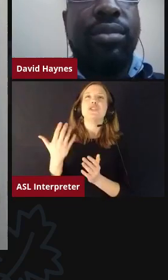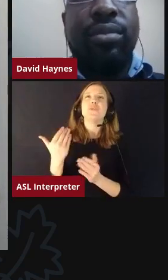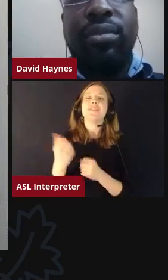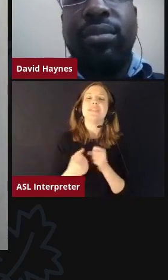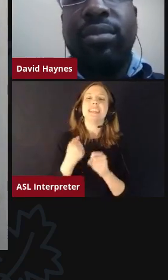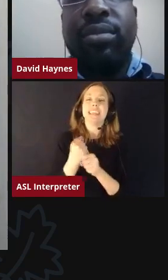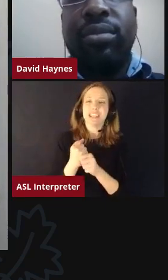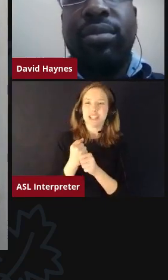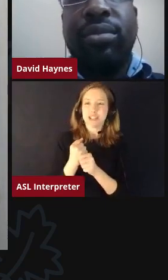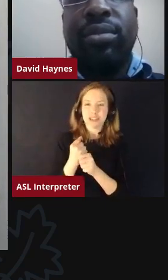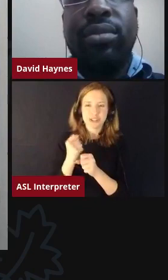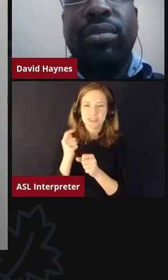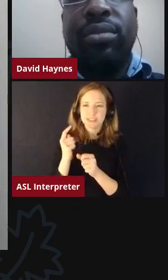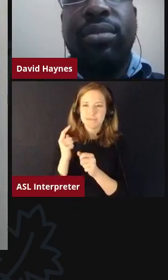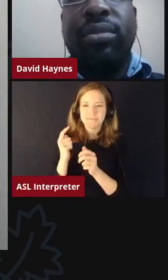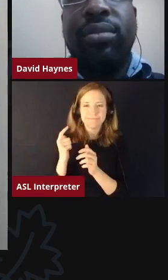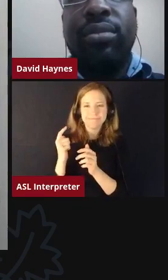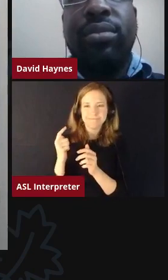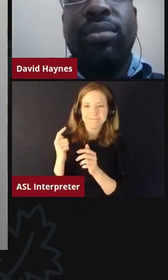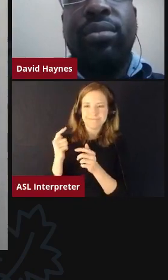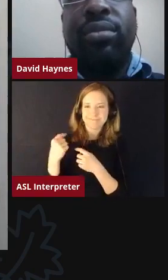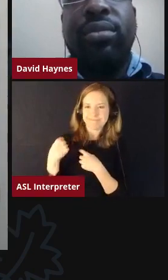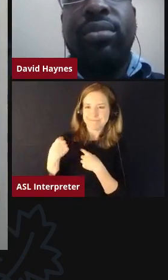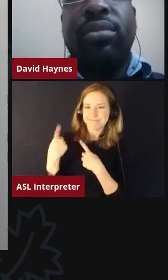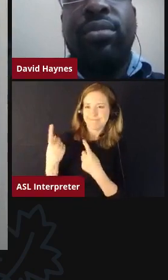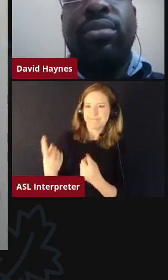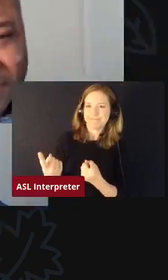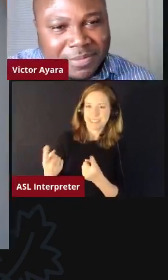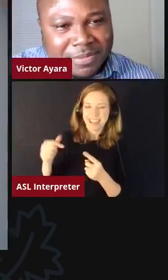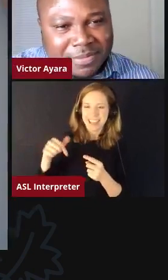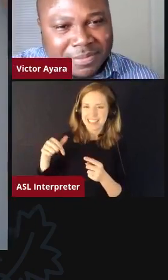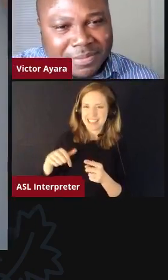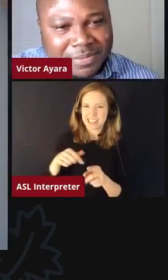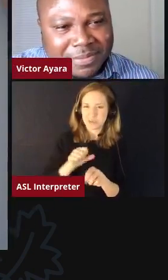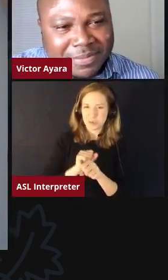What are you most passionate about in this line of work?